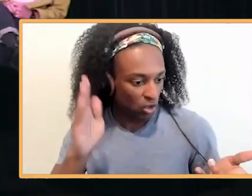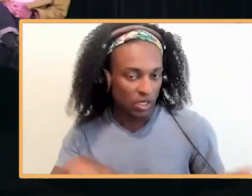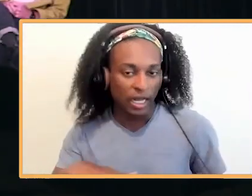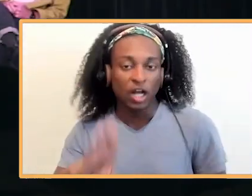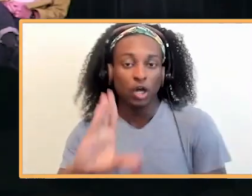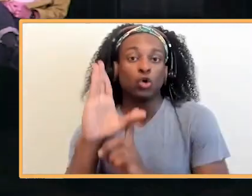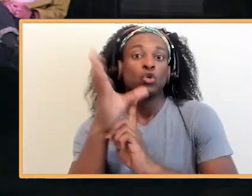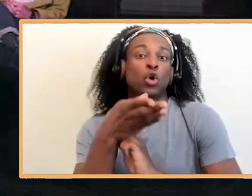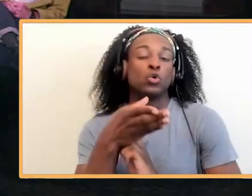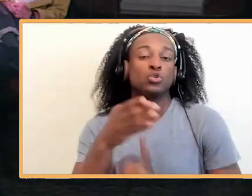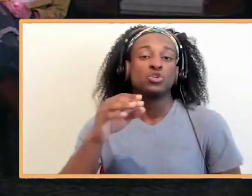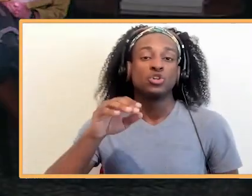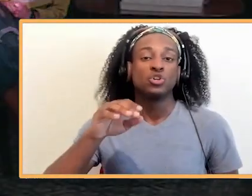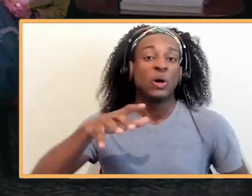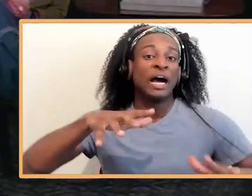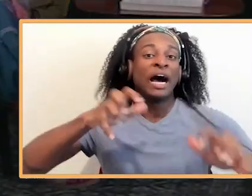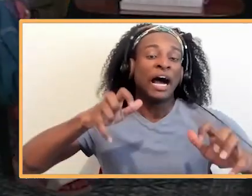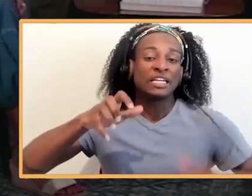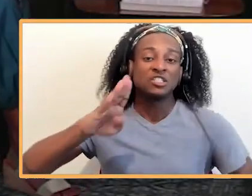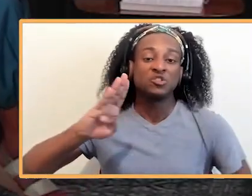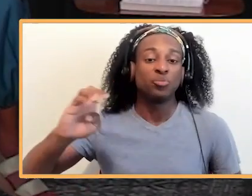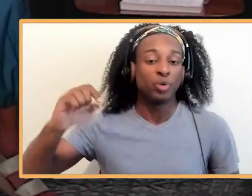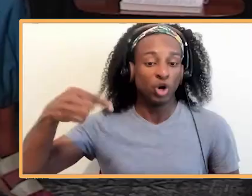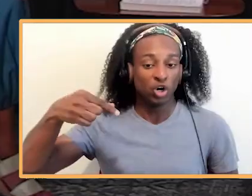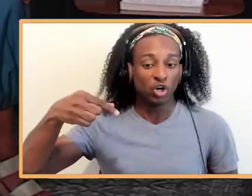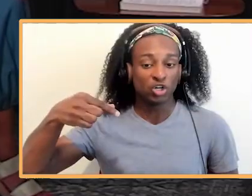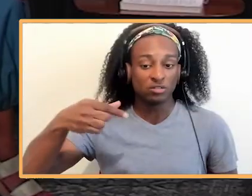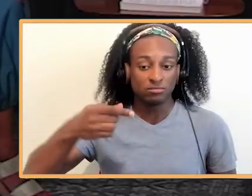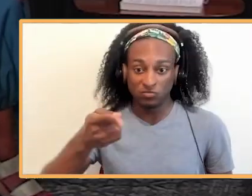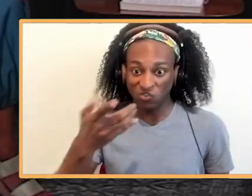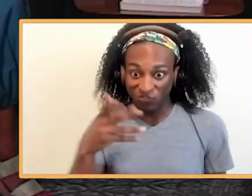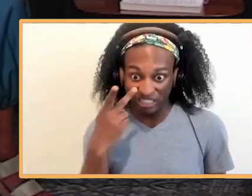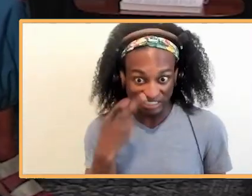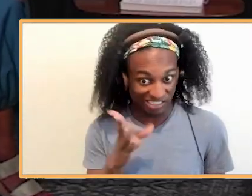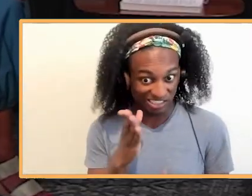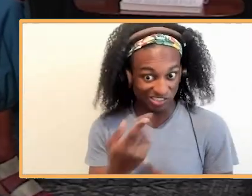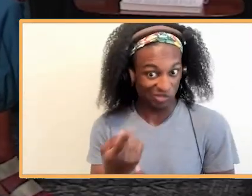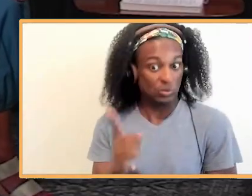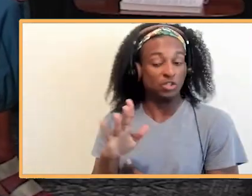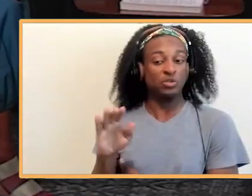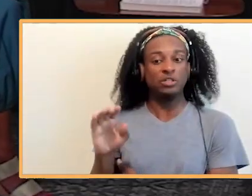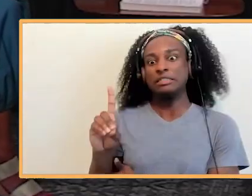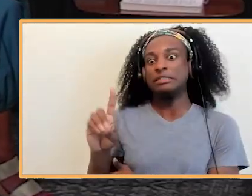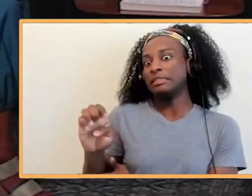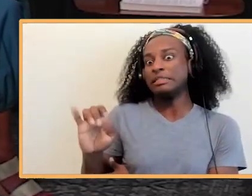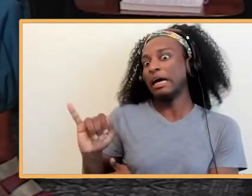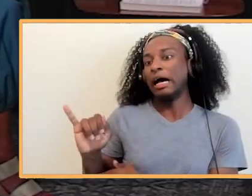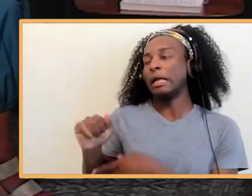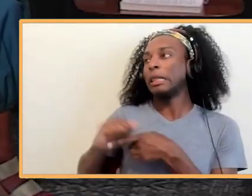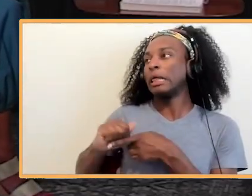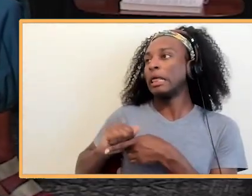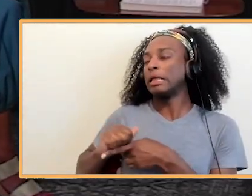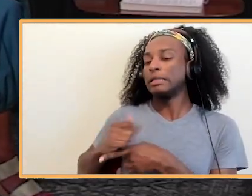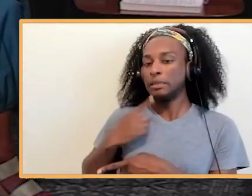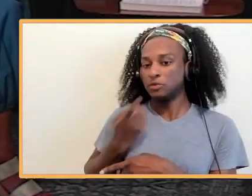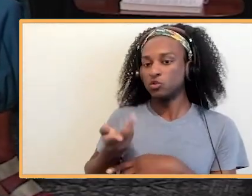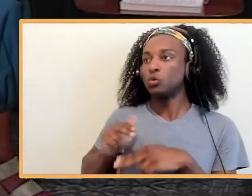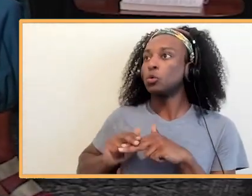DEI exercises that I'm sure all of you have done and took copious notes at? Lie to this